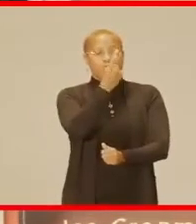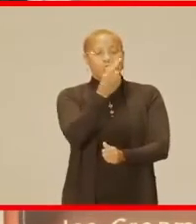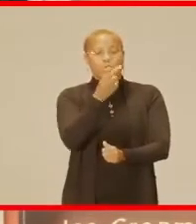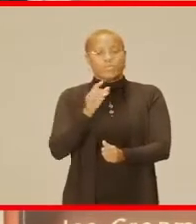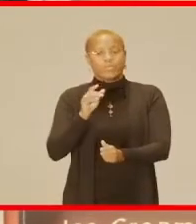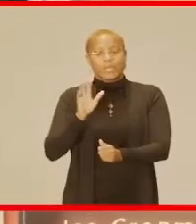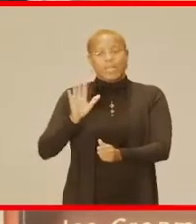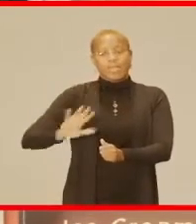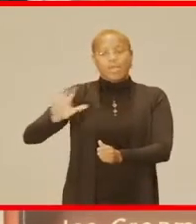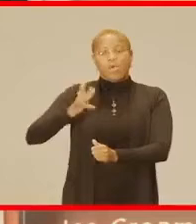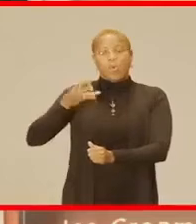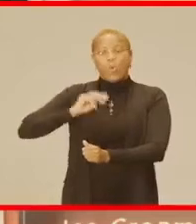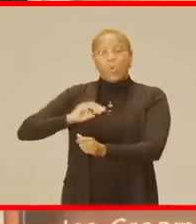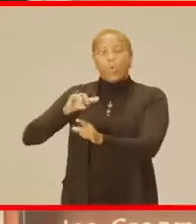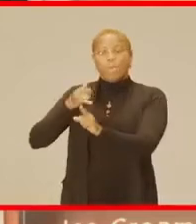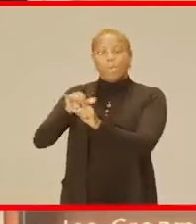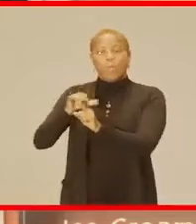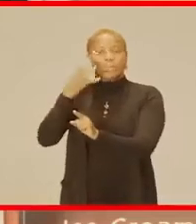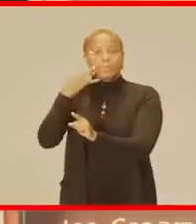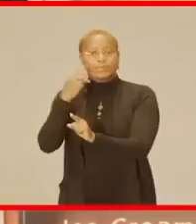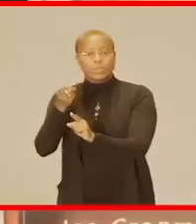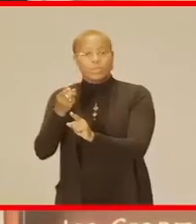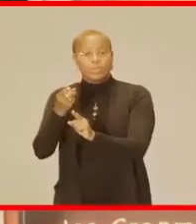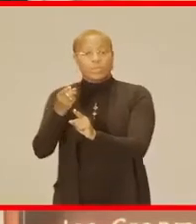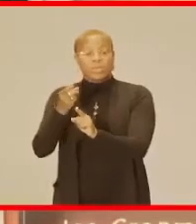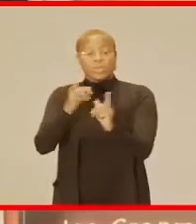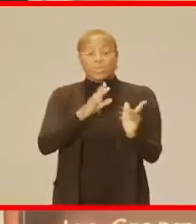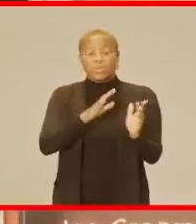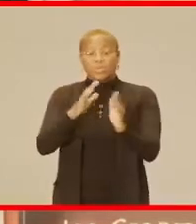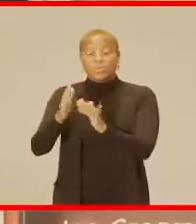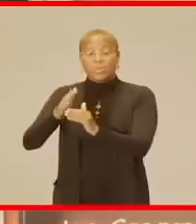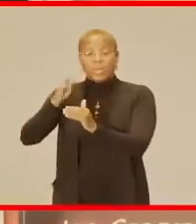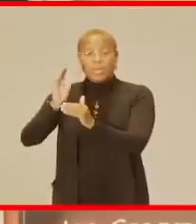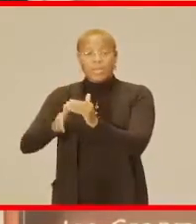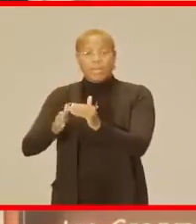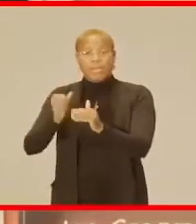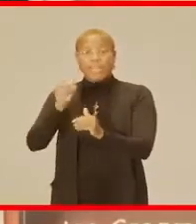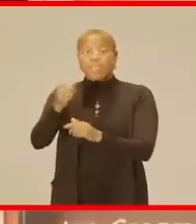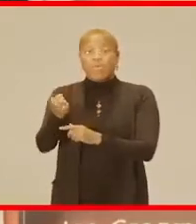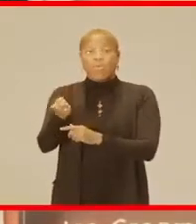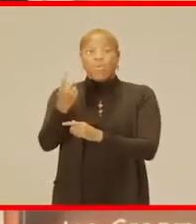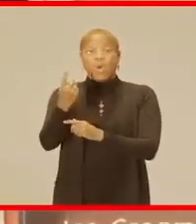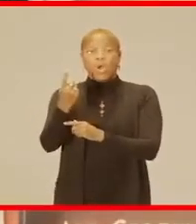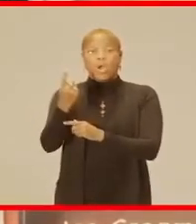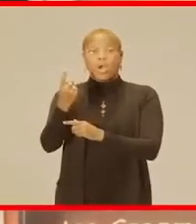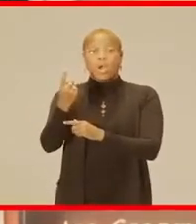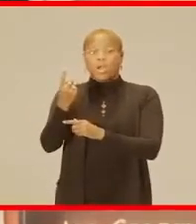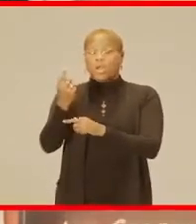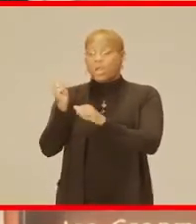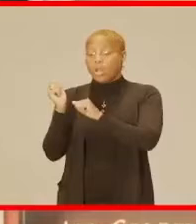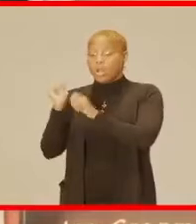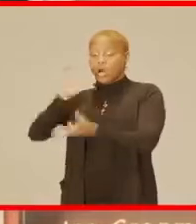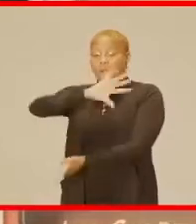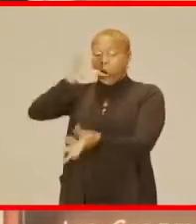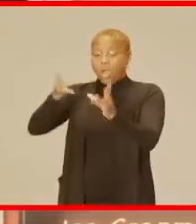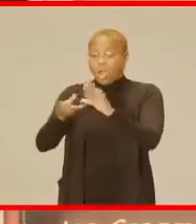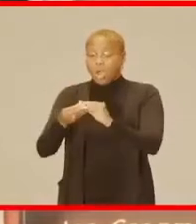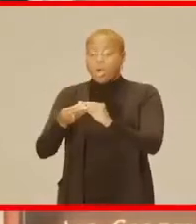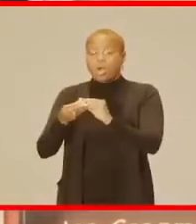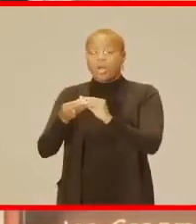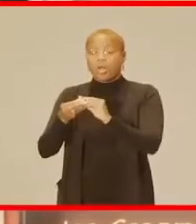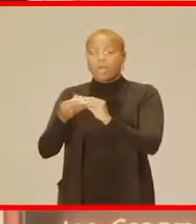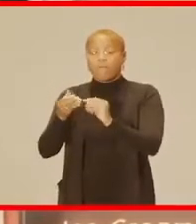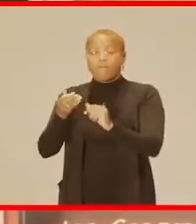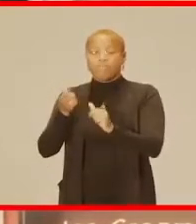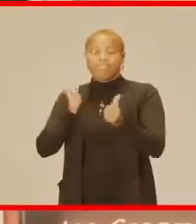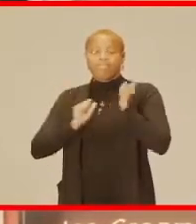through. Because in the end, if there's one thing all these anime series and all these shows we've talked